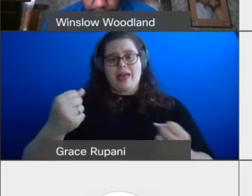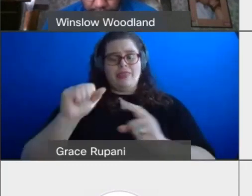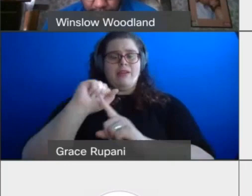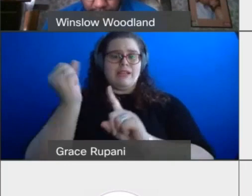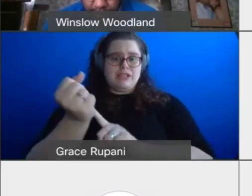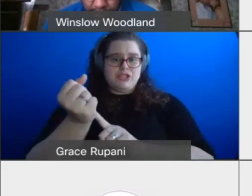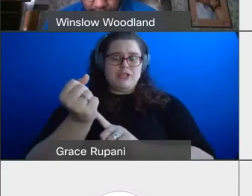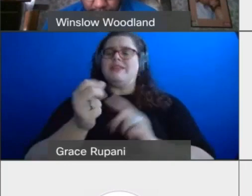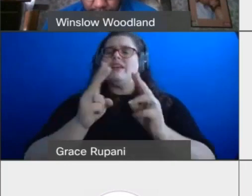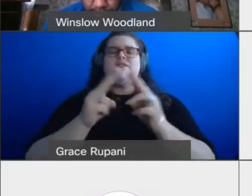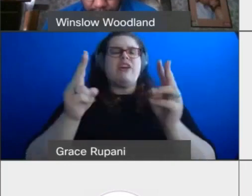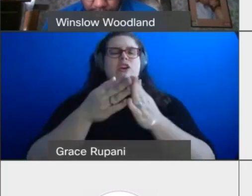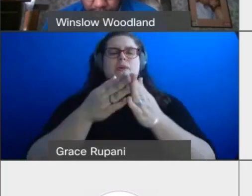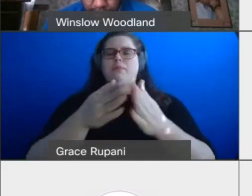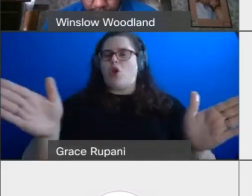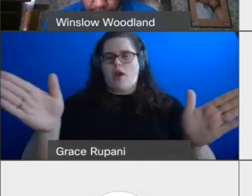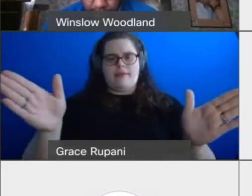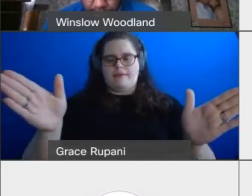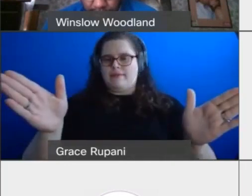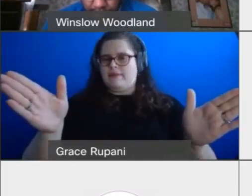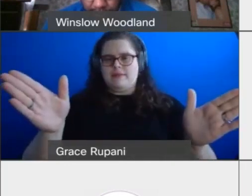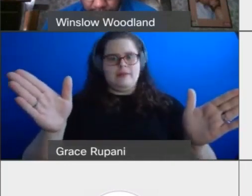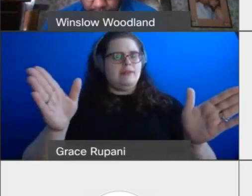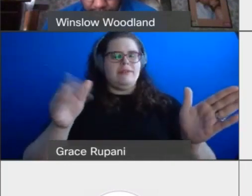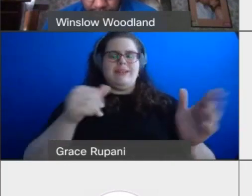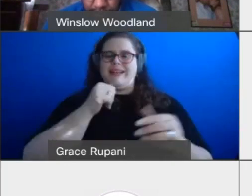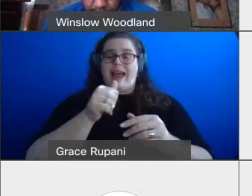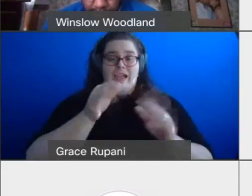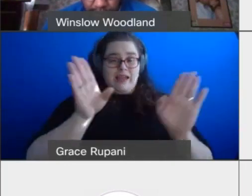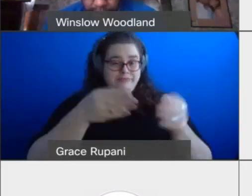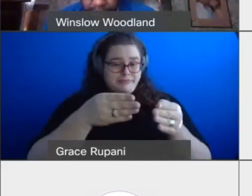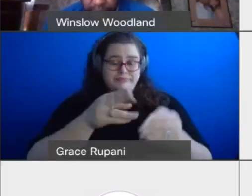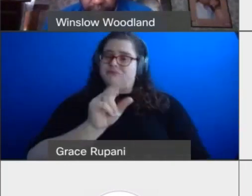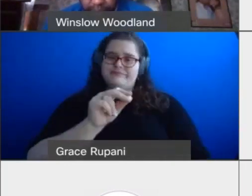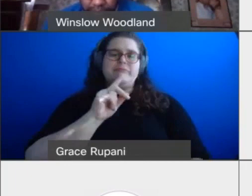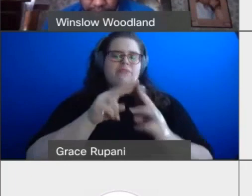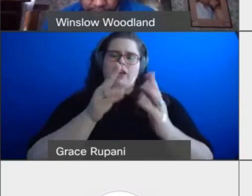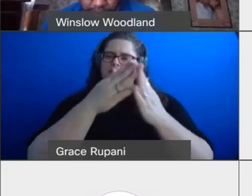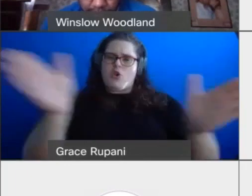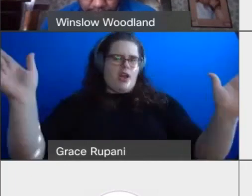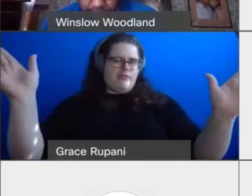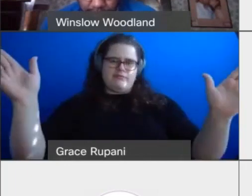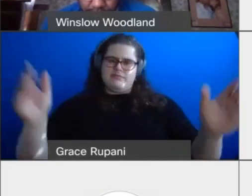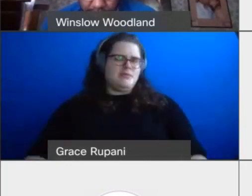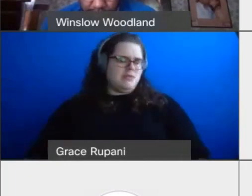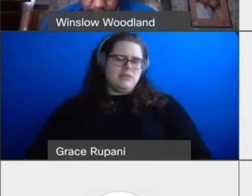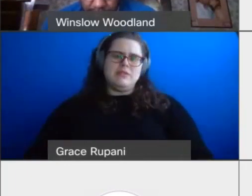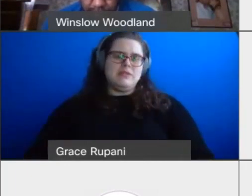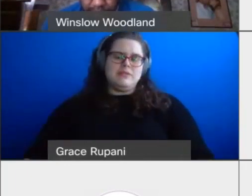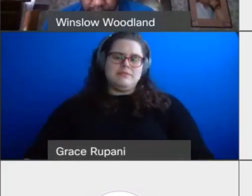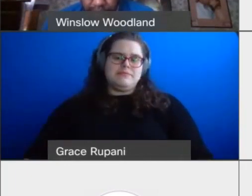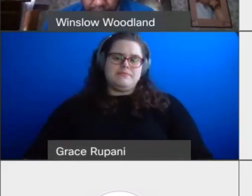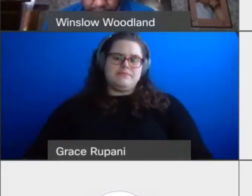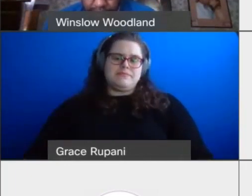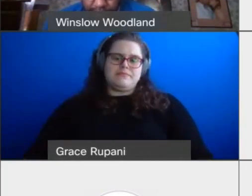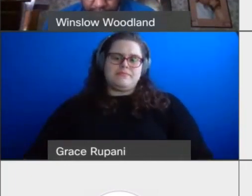that anyone with, and I've only read the first page, it is not that anyone with any of the